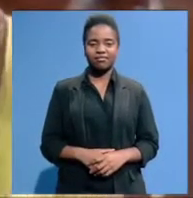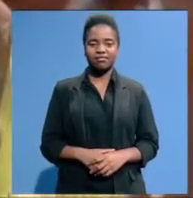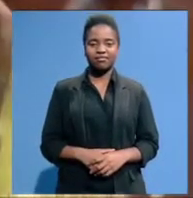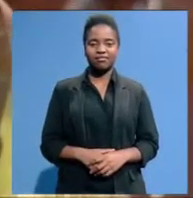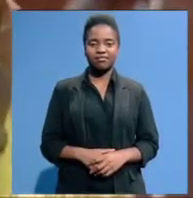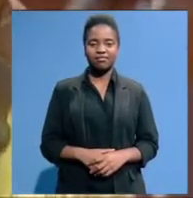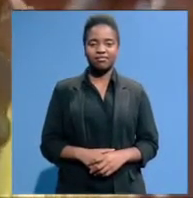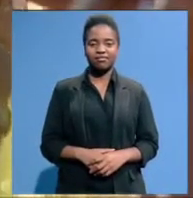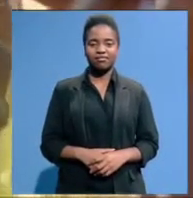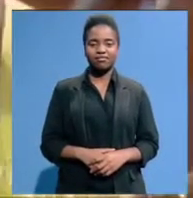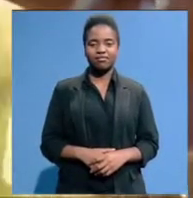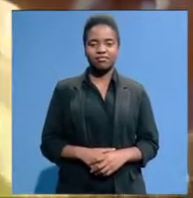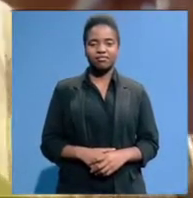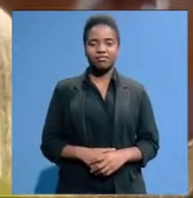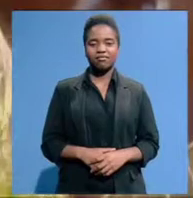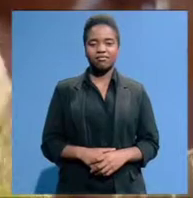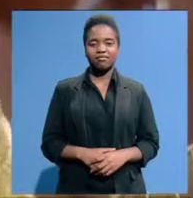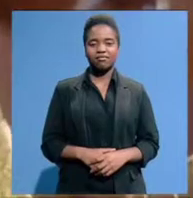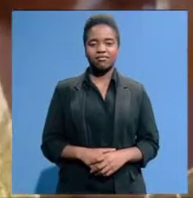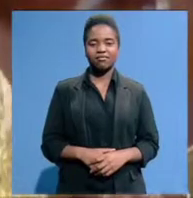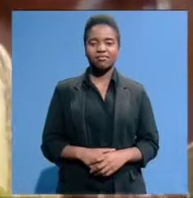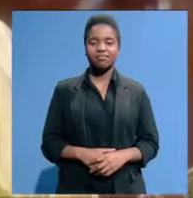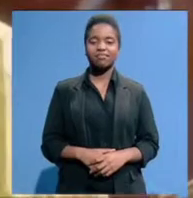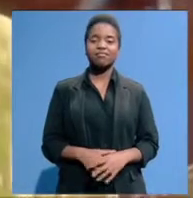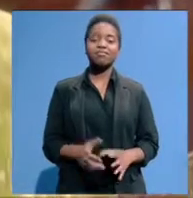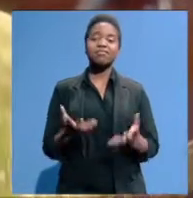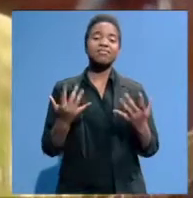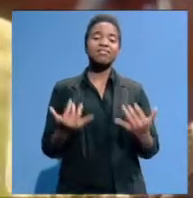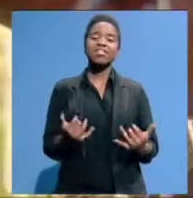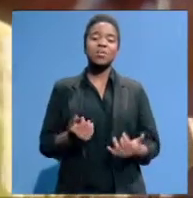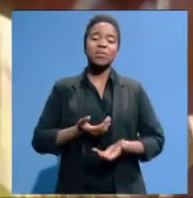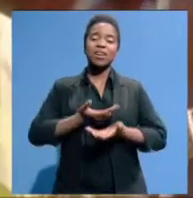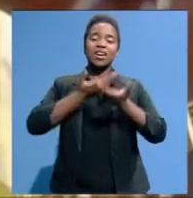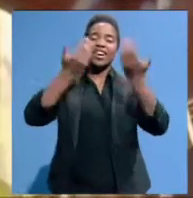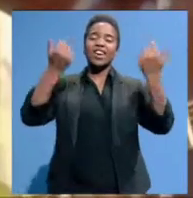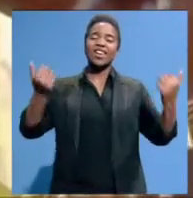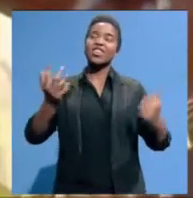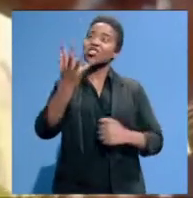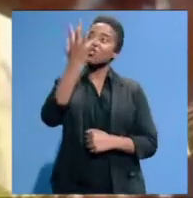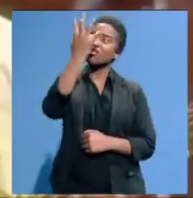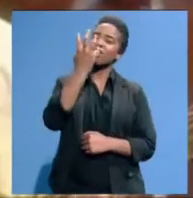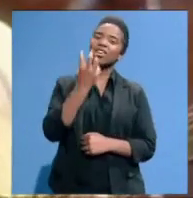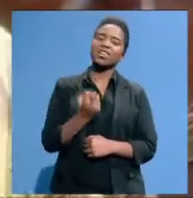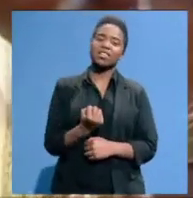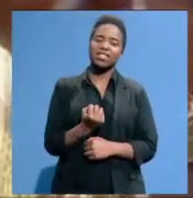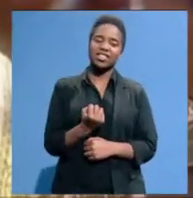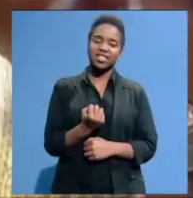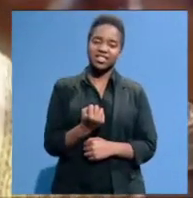This is the unknown grave.